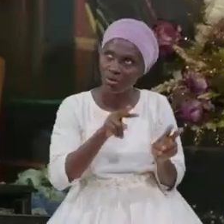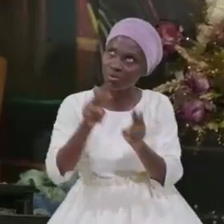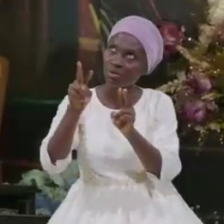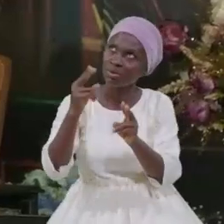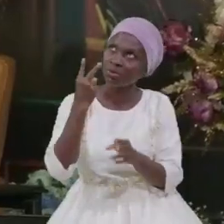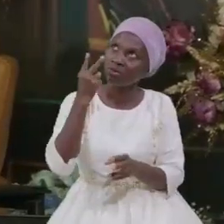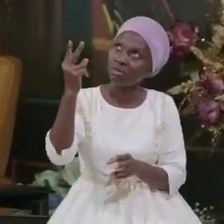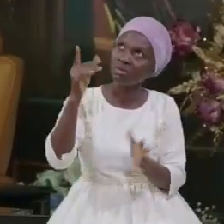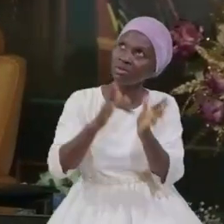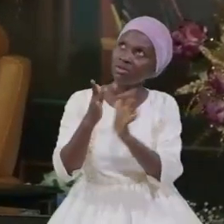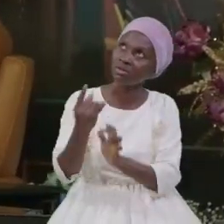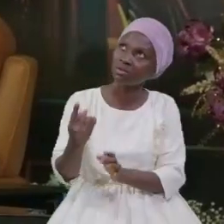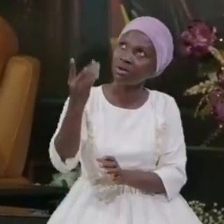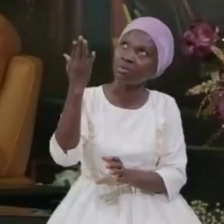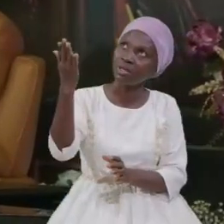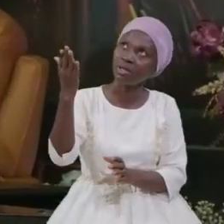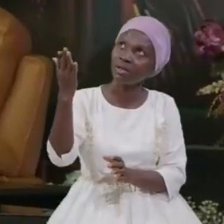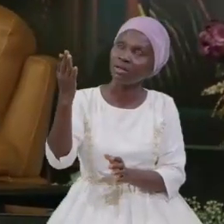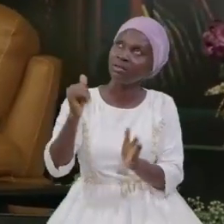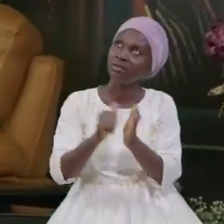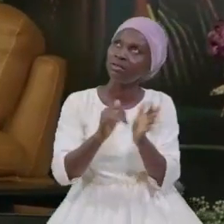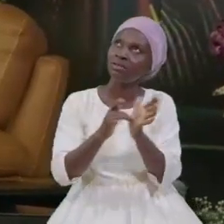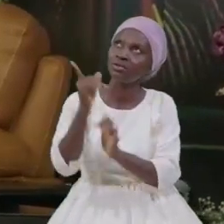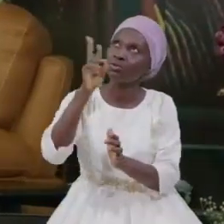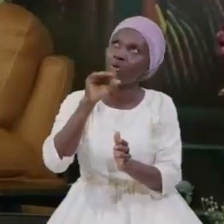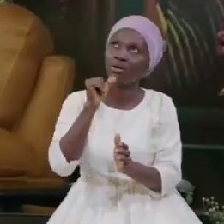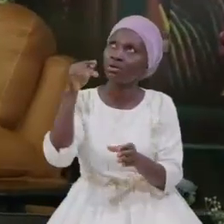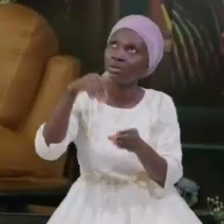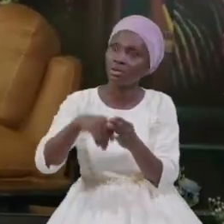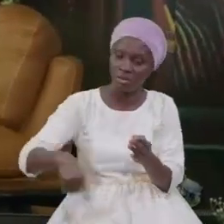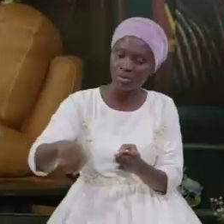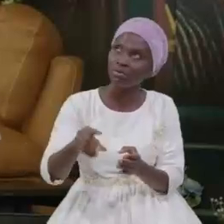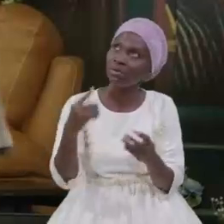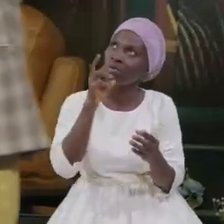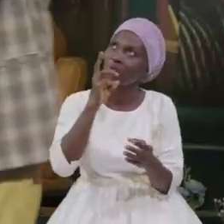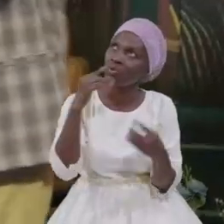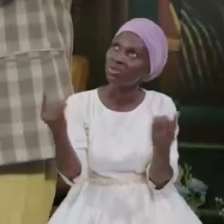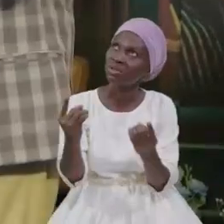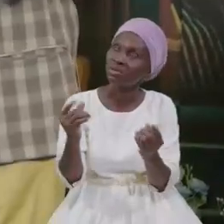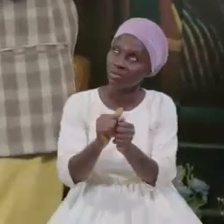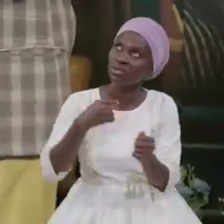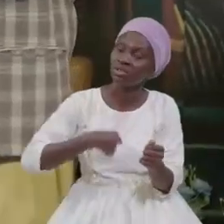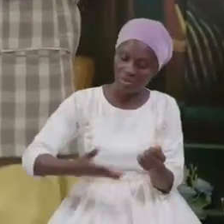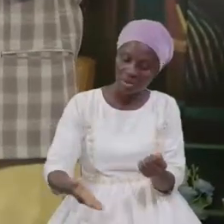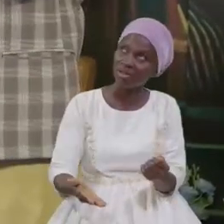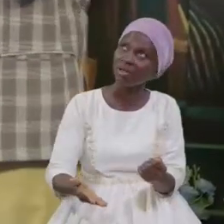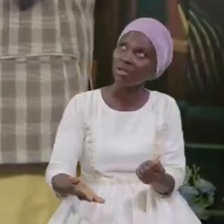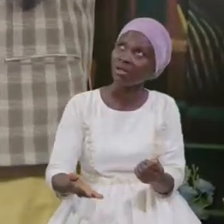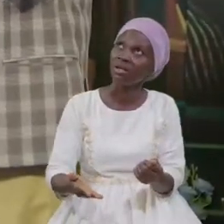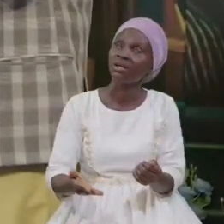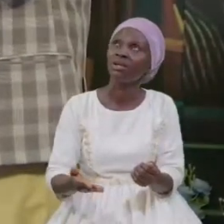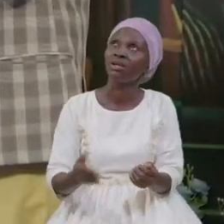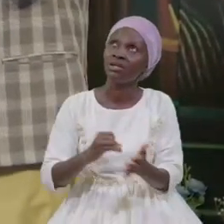world and sin here with me. And if there's anyone to save me, it is him